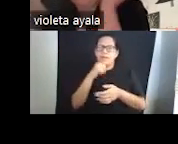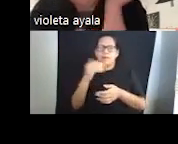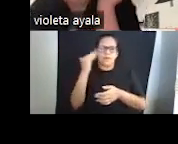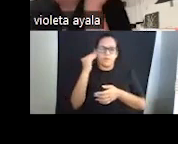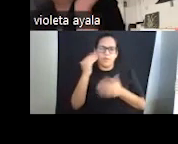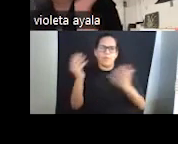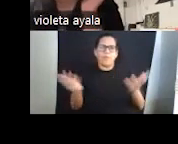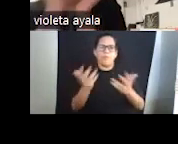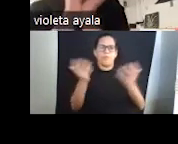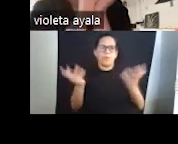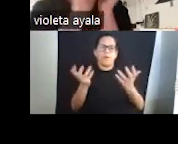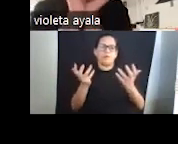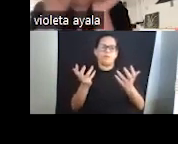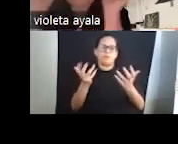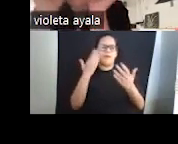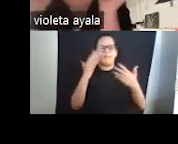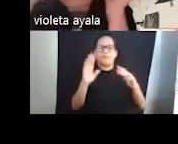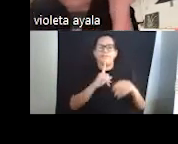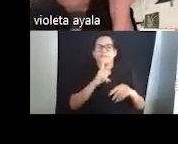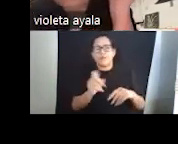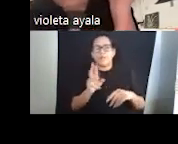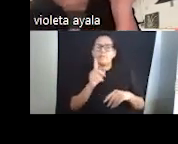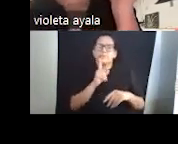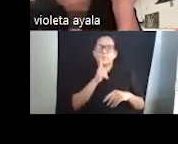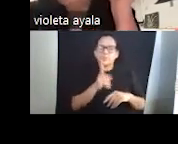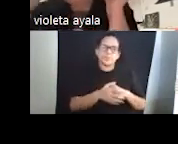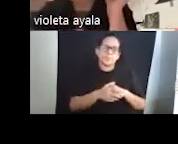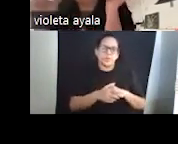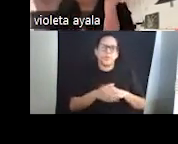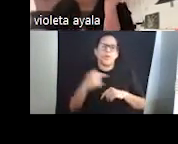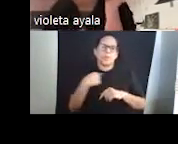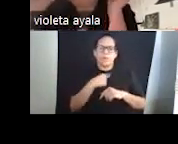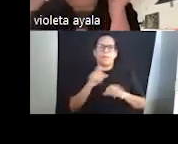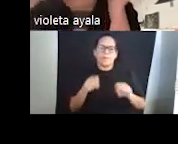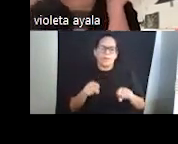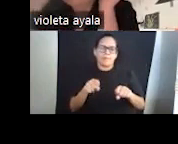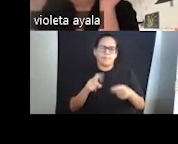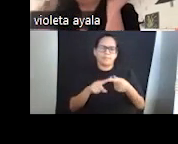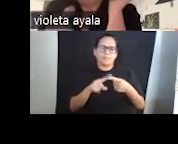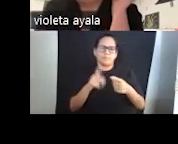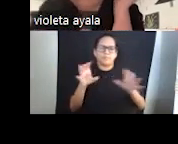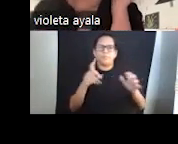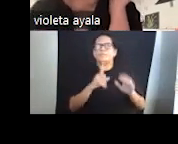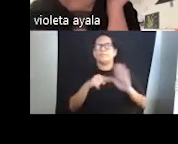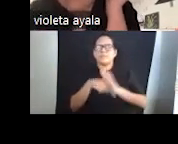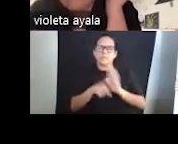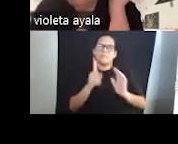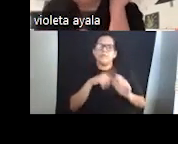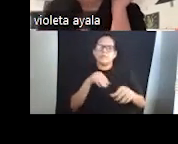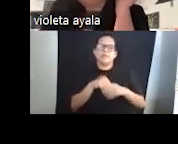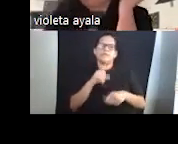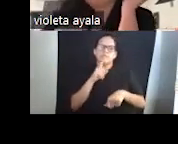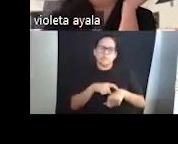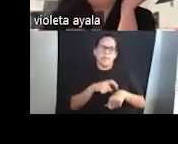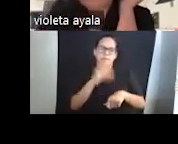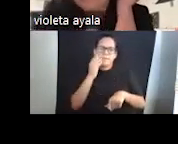is, I don't know, real or truth. We will be able to do deep fakes in real time. We're